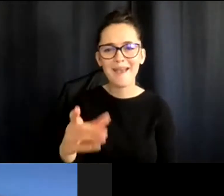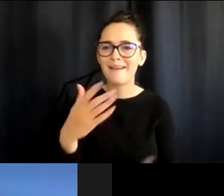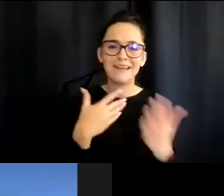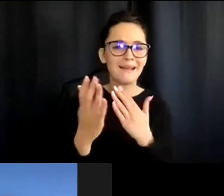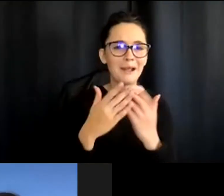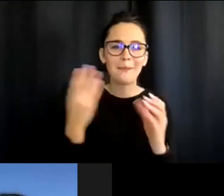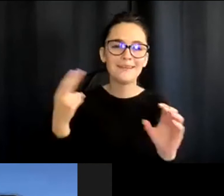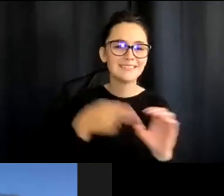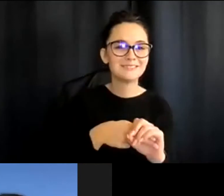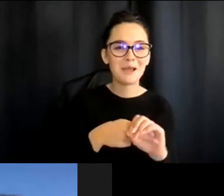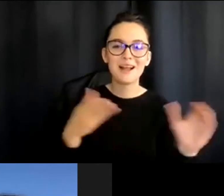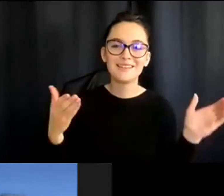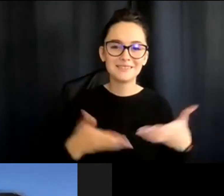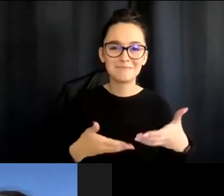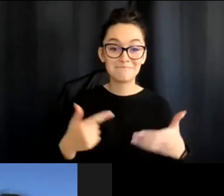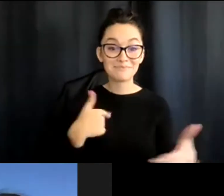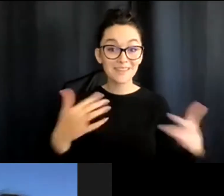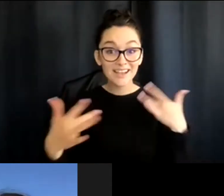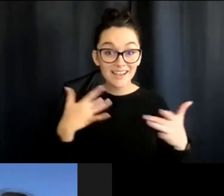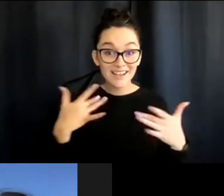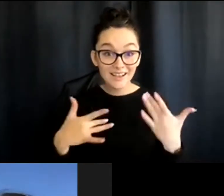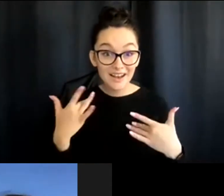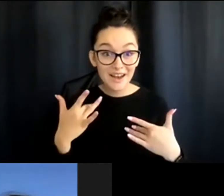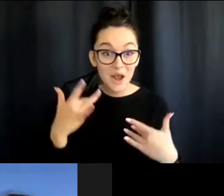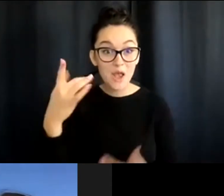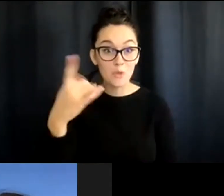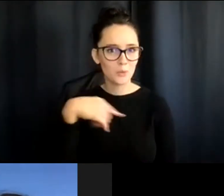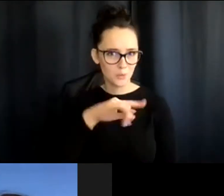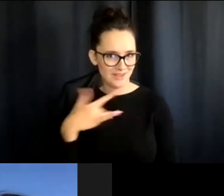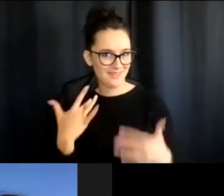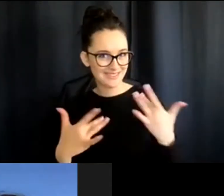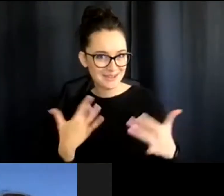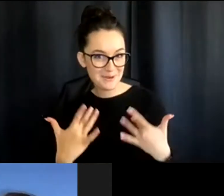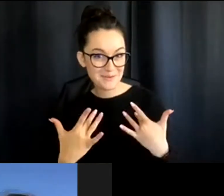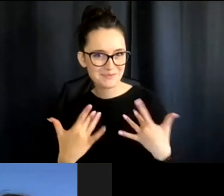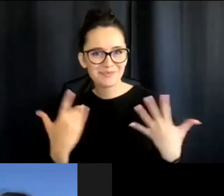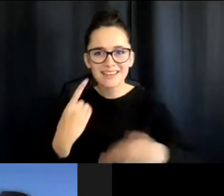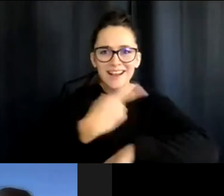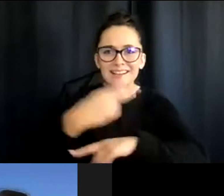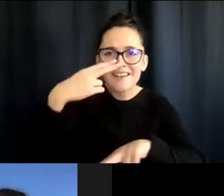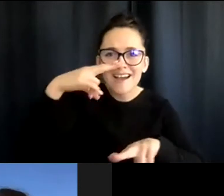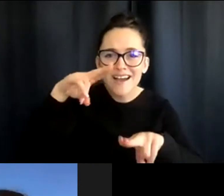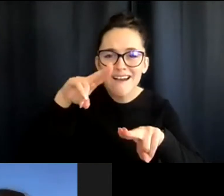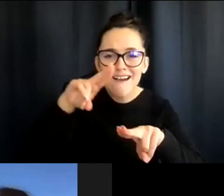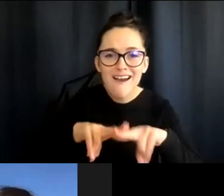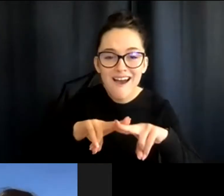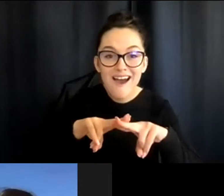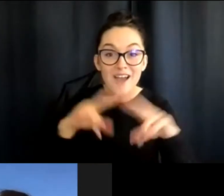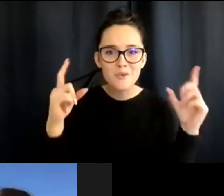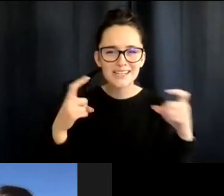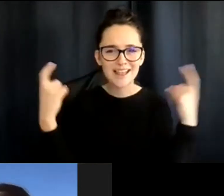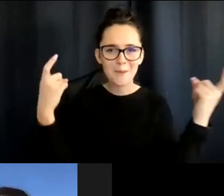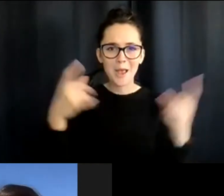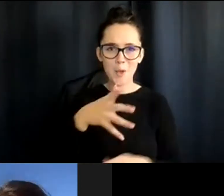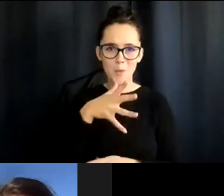today. I am excited. We are excited. Today's kind of a fun day. We get to celebrate Women's History